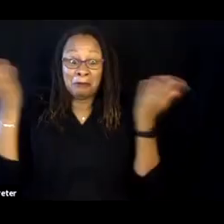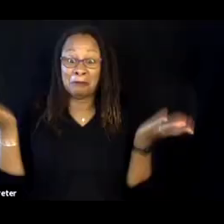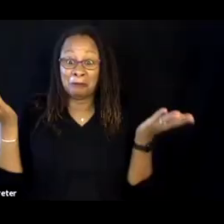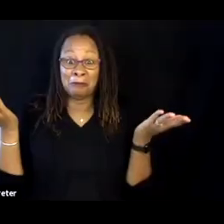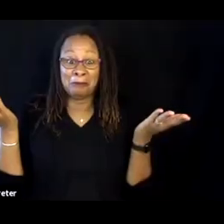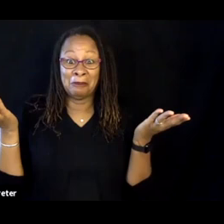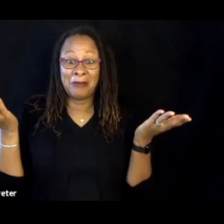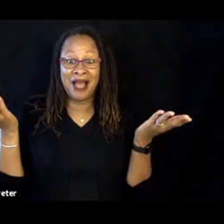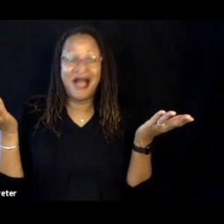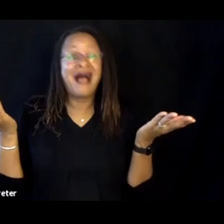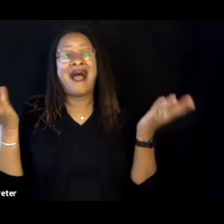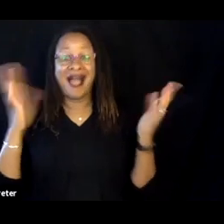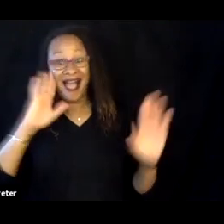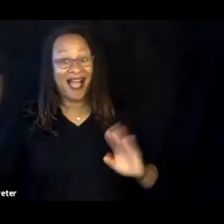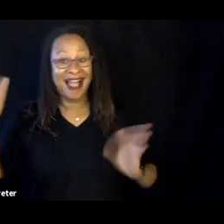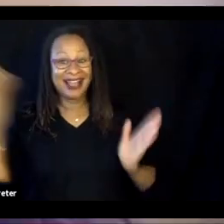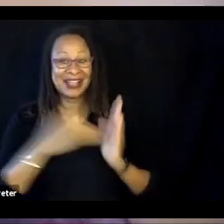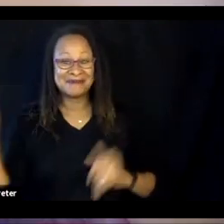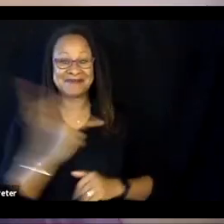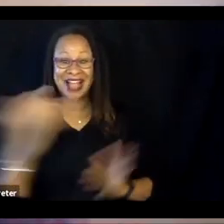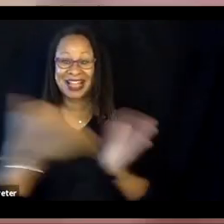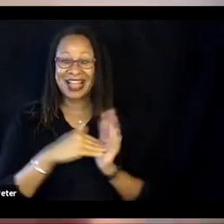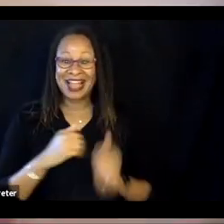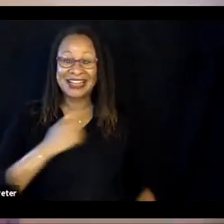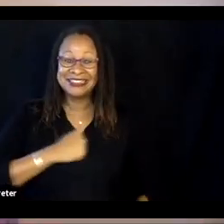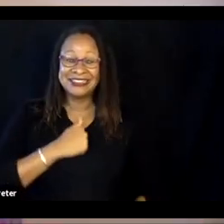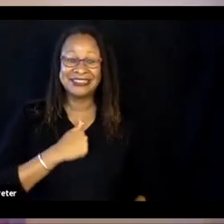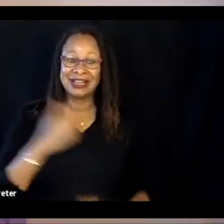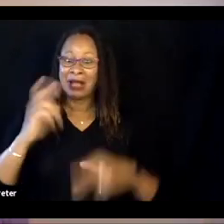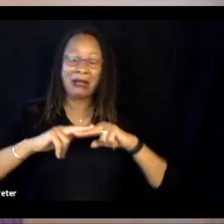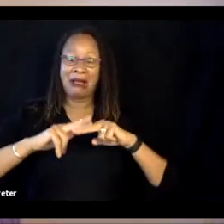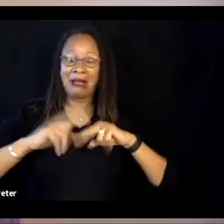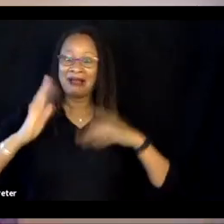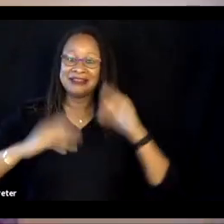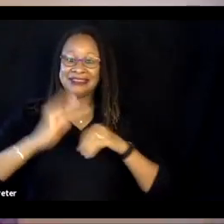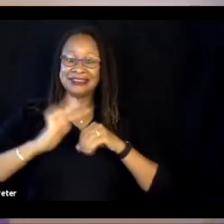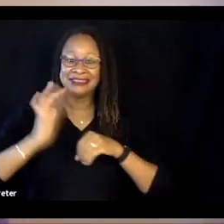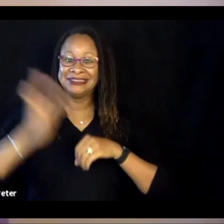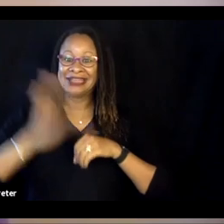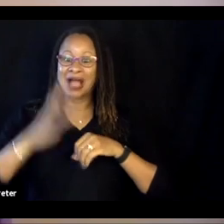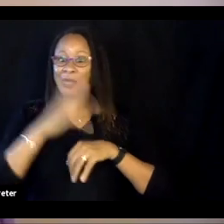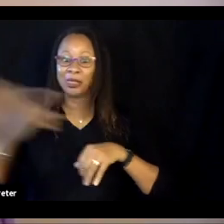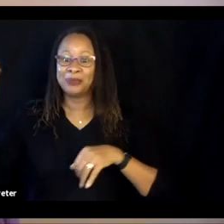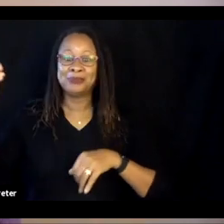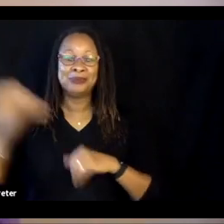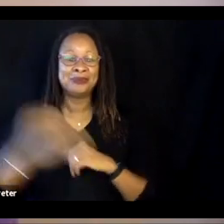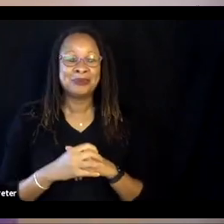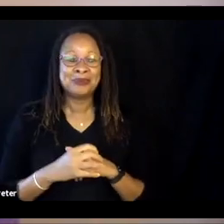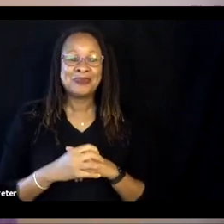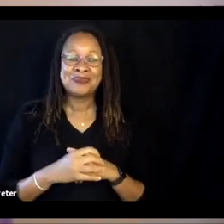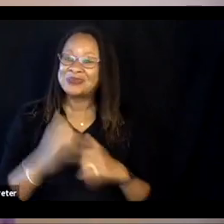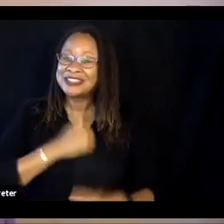What happened? Somehow, oh, there you are. You're back. There I am. Somehow or other, I went completely away.